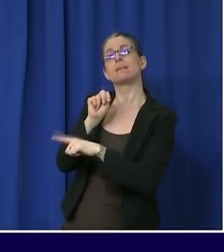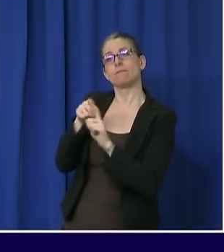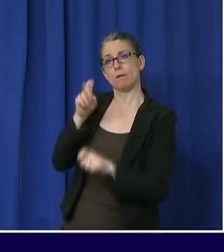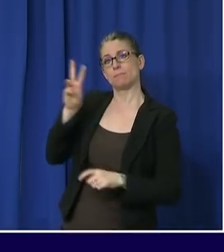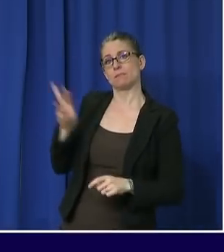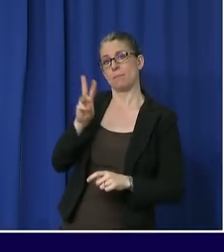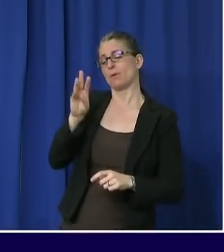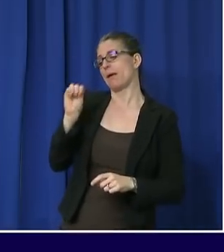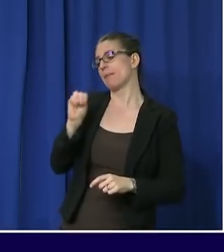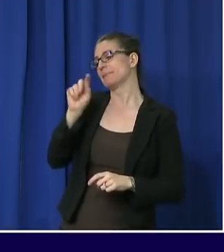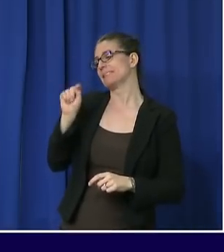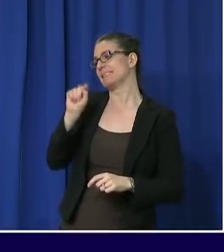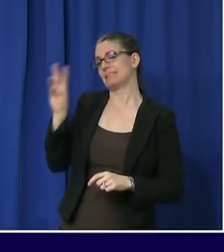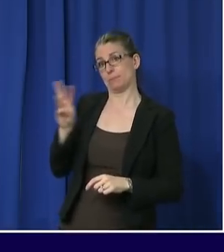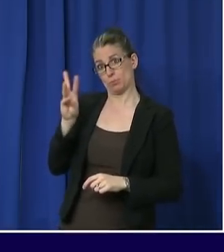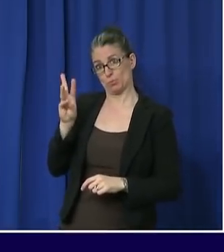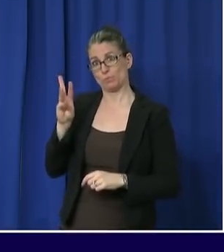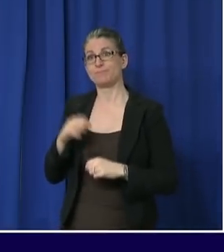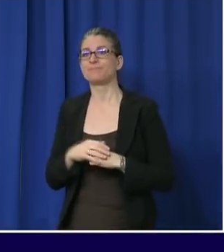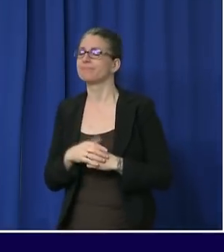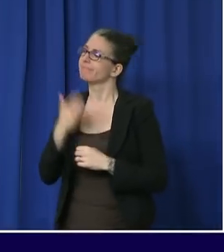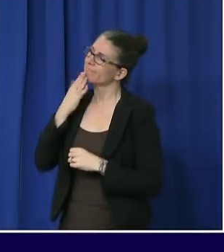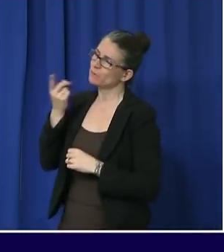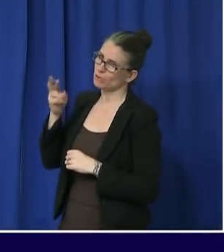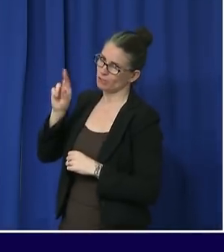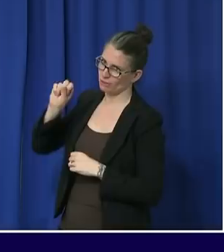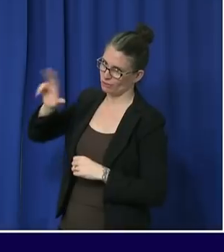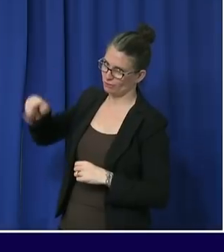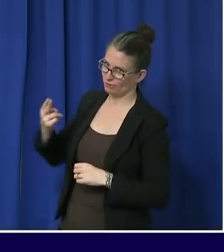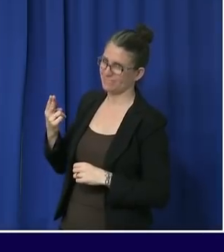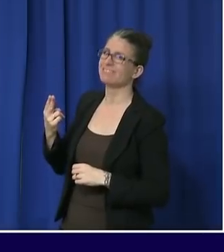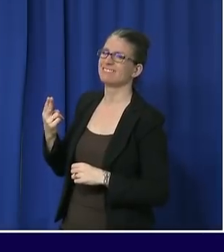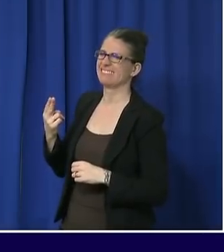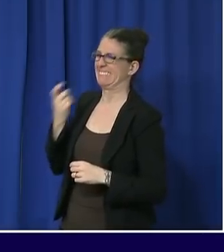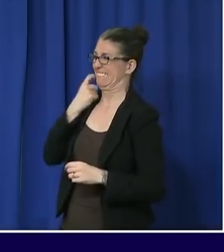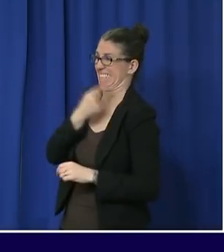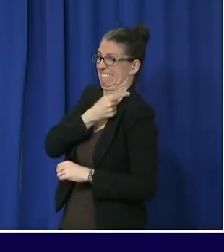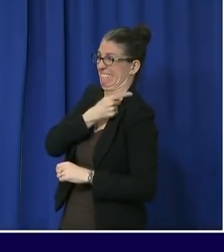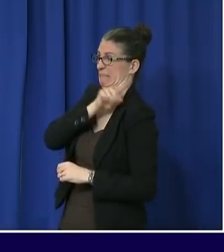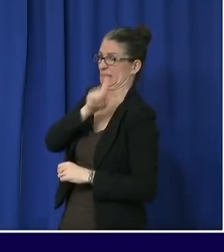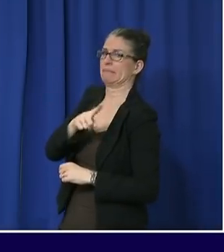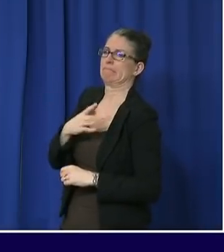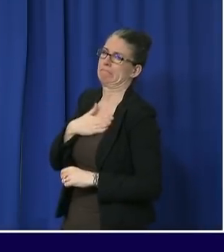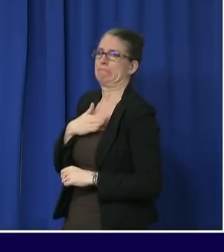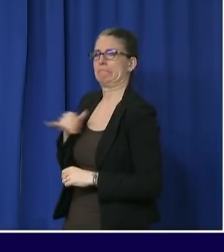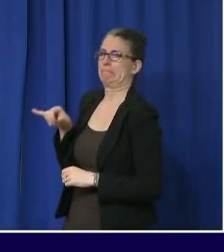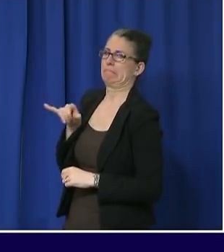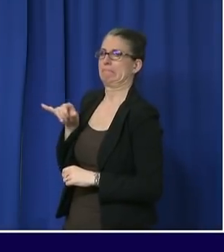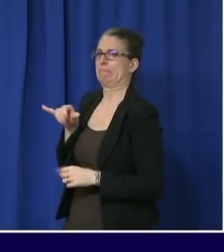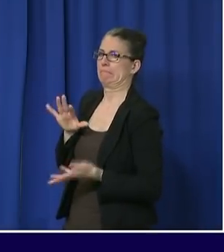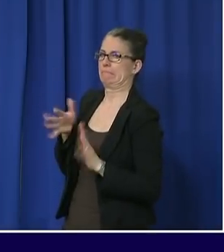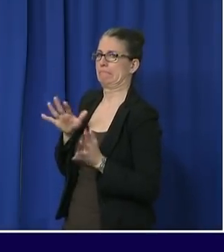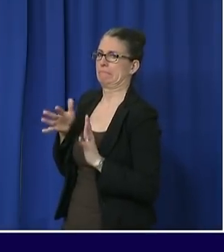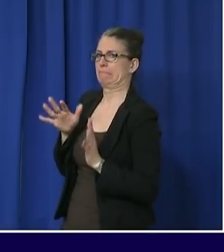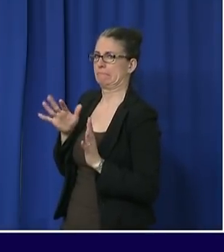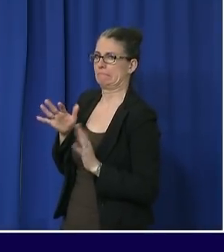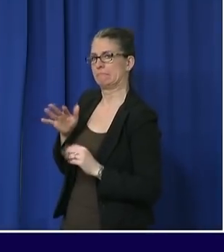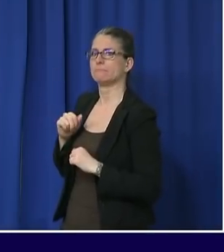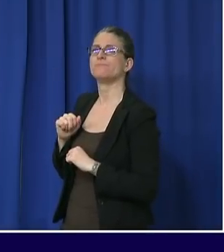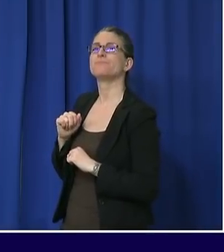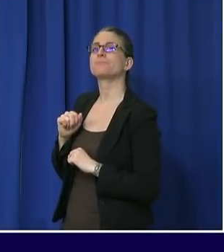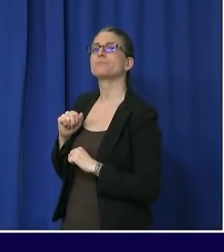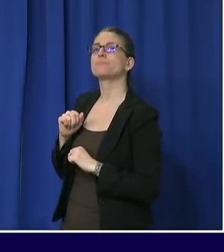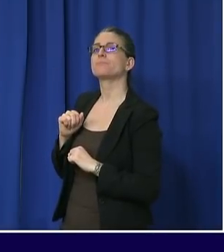Thank you, Dr. Shah. My question may be similar to Kevin's question, but when we had spoken